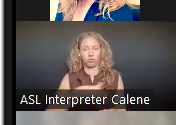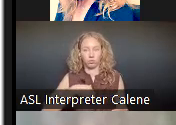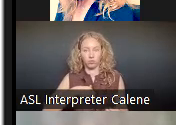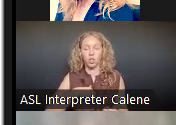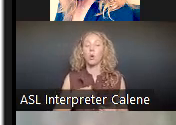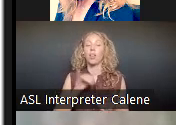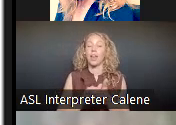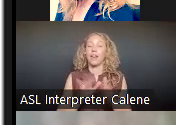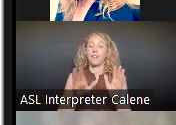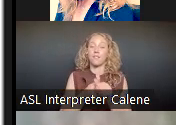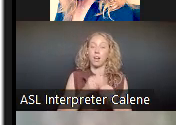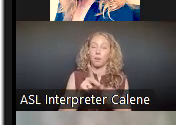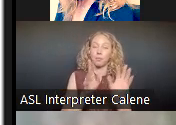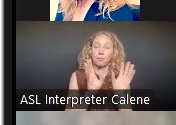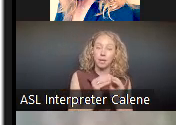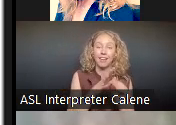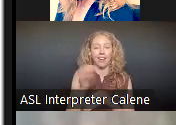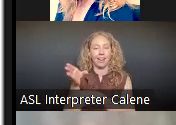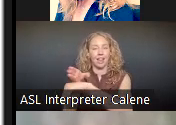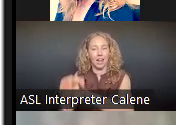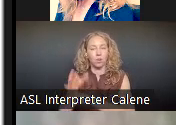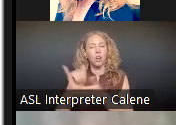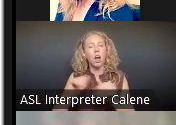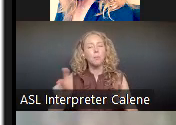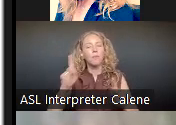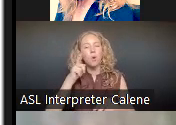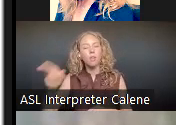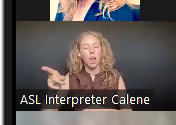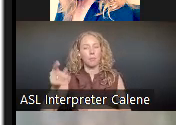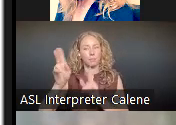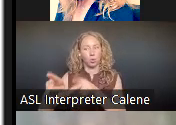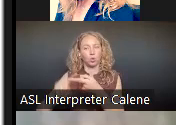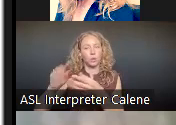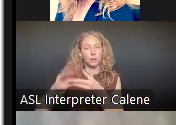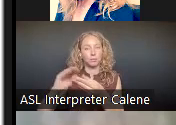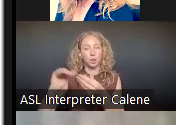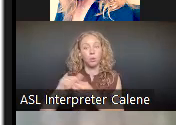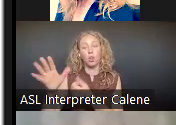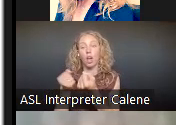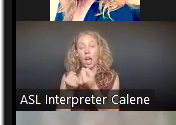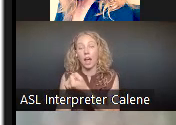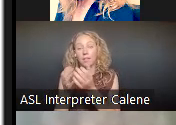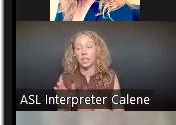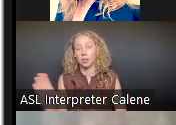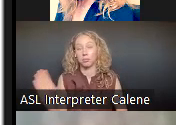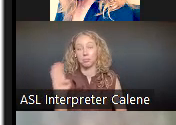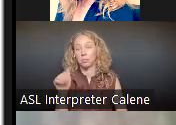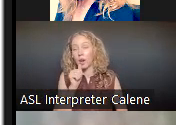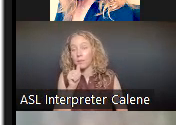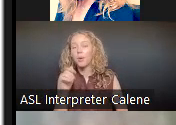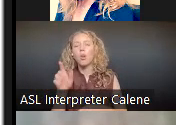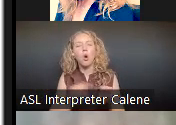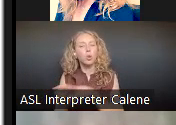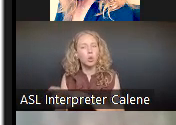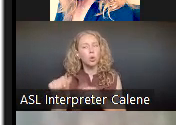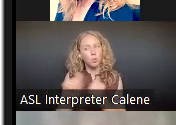an opportunity for them to continue to speak privately, not only with advocates, but also law enforcement, right? So this